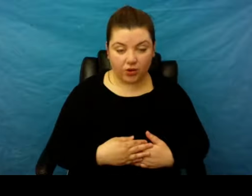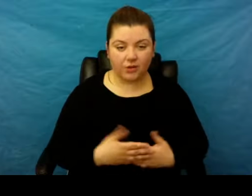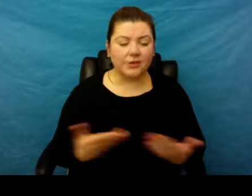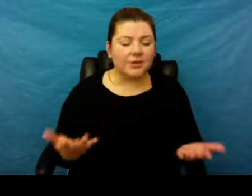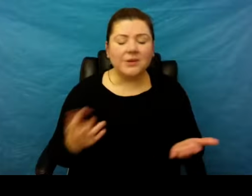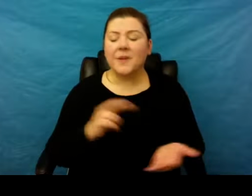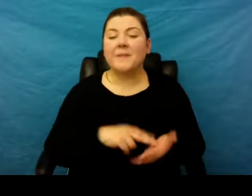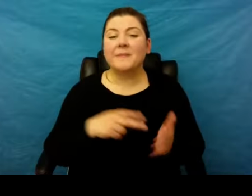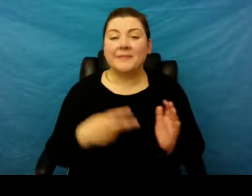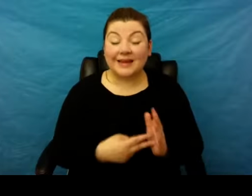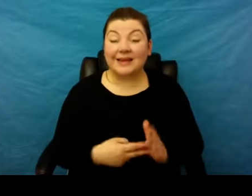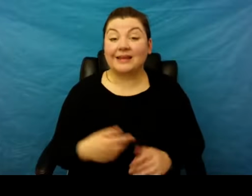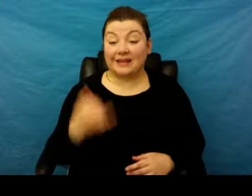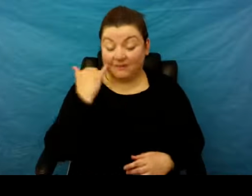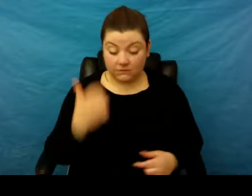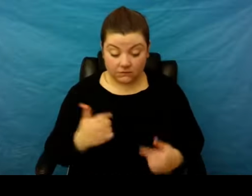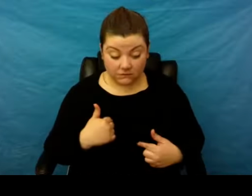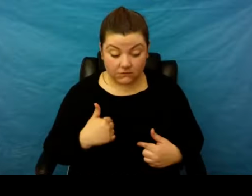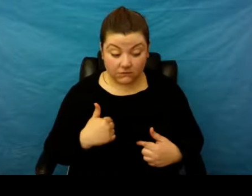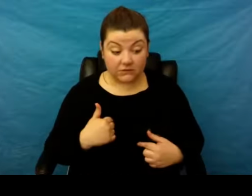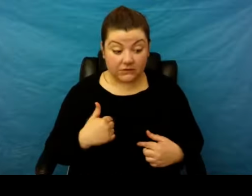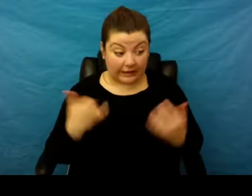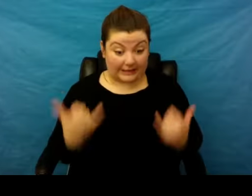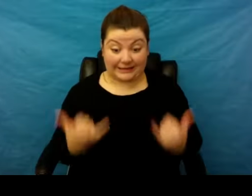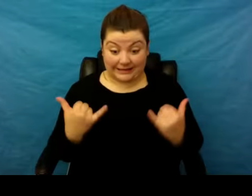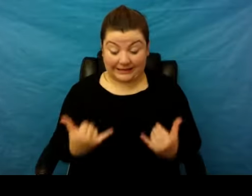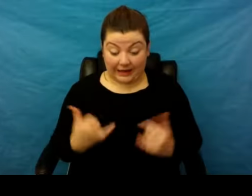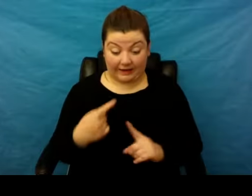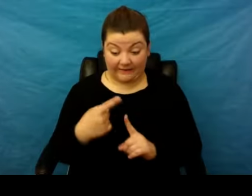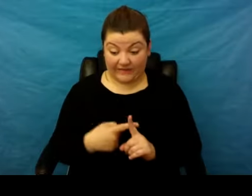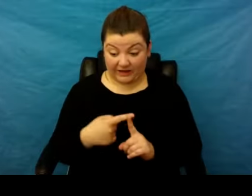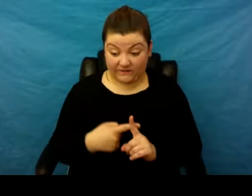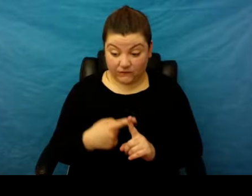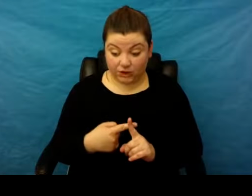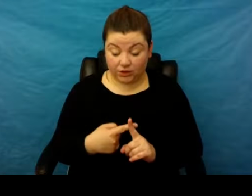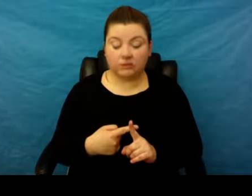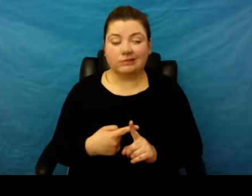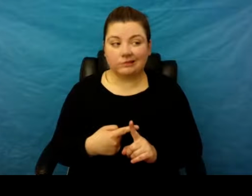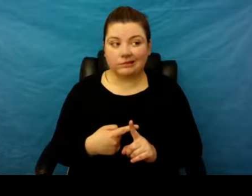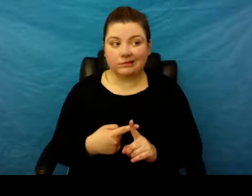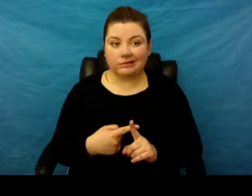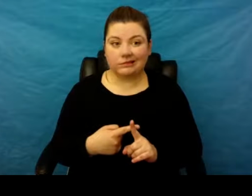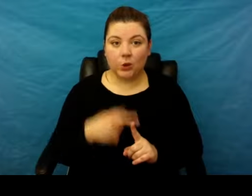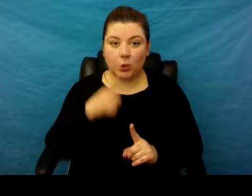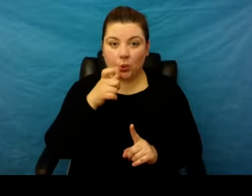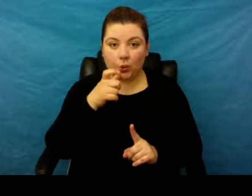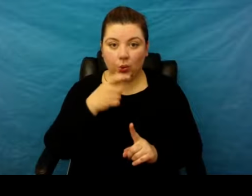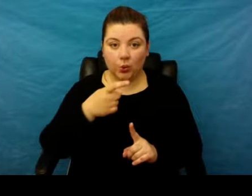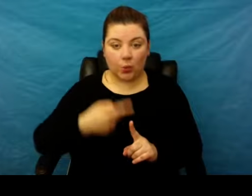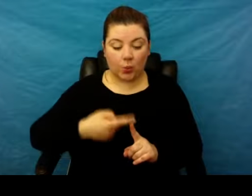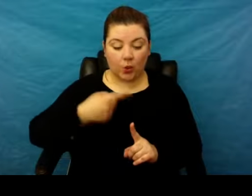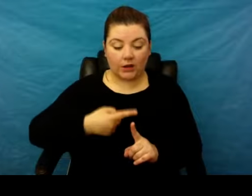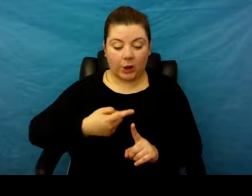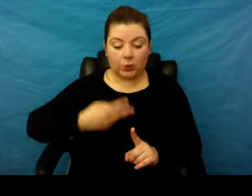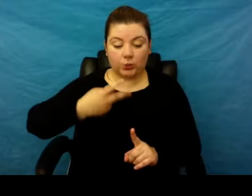if you develop COVID-19 and have a fever, know who the people are in your life who you interacted with over the prior